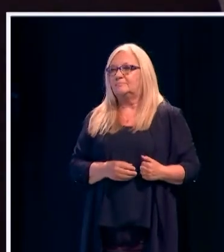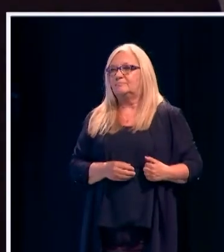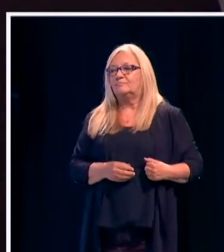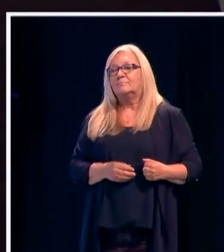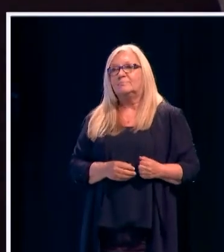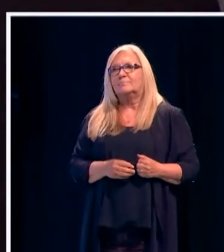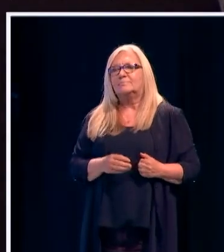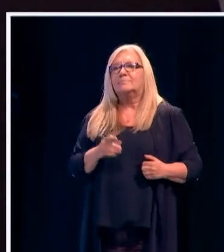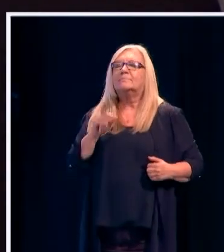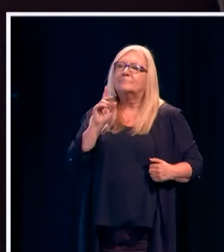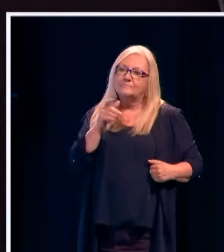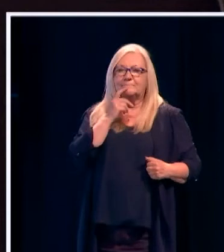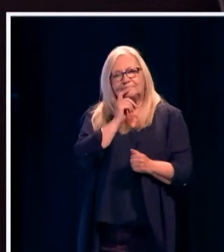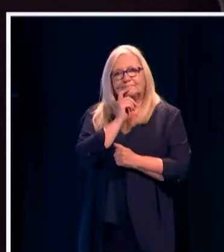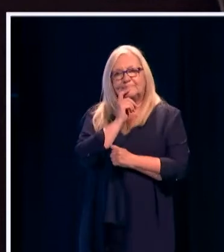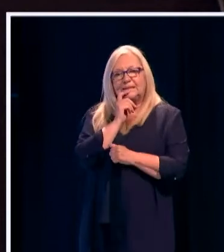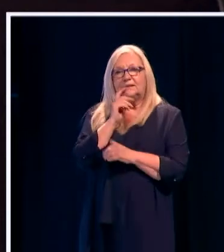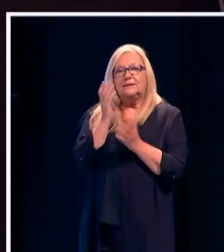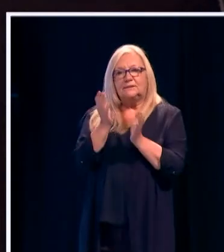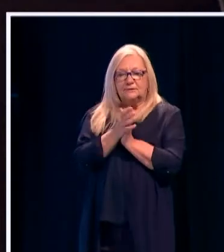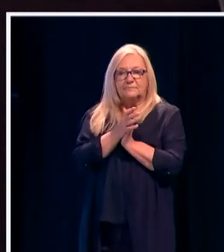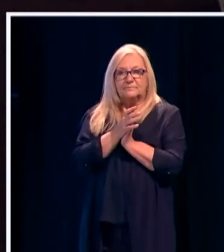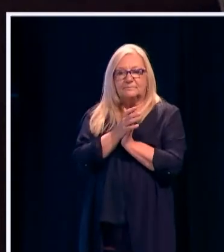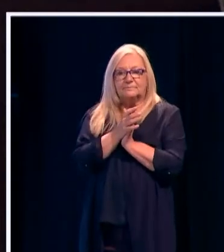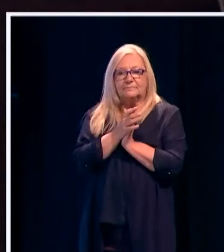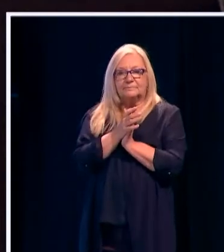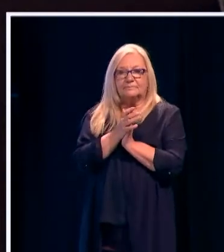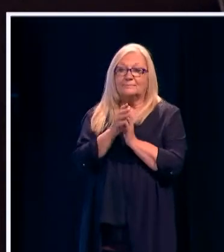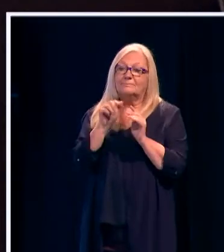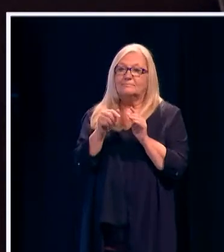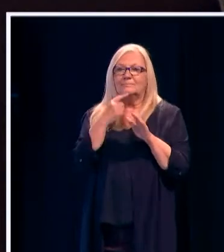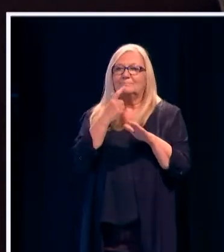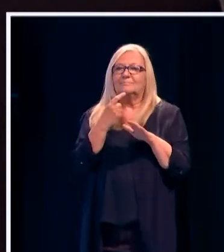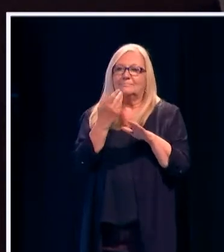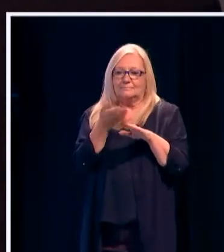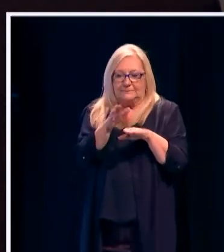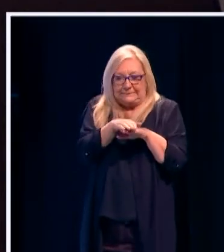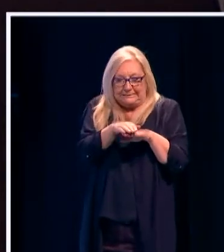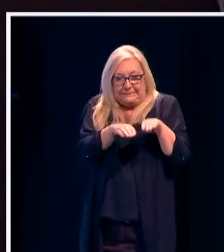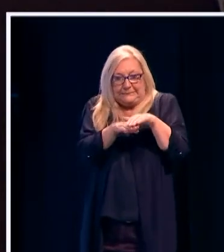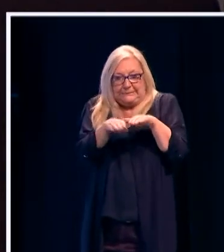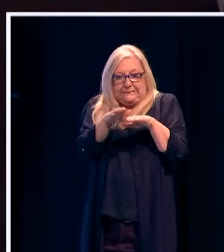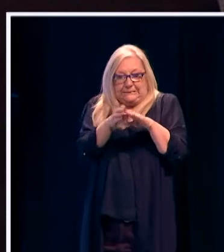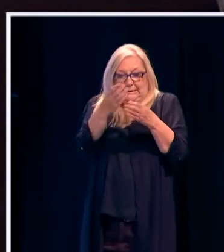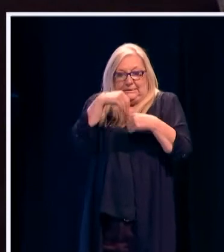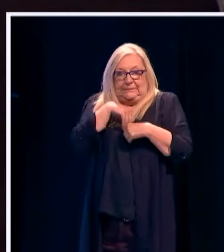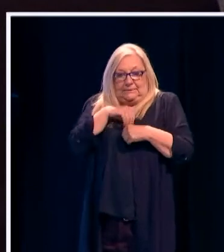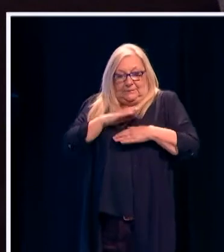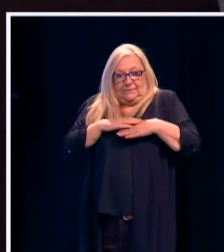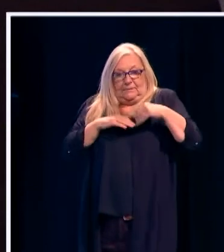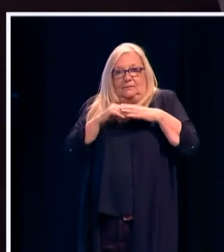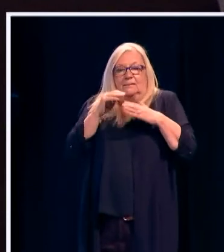So moving with the intersectional challenges that I have highlighted in